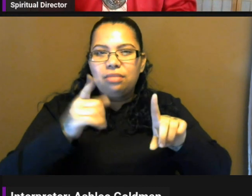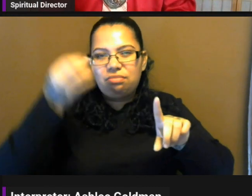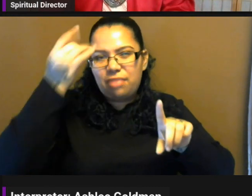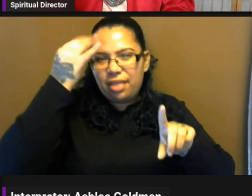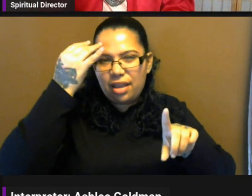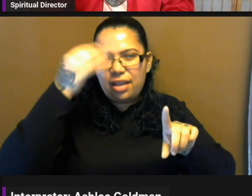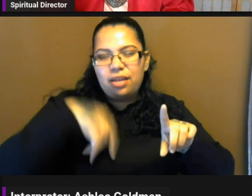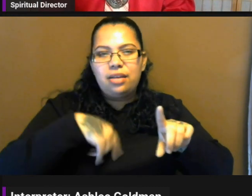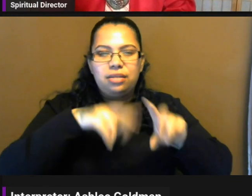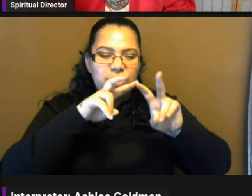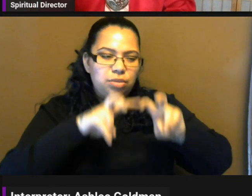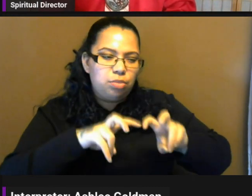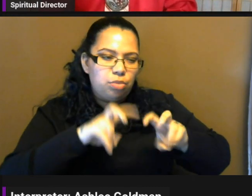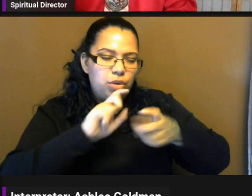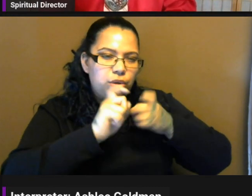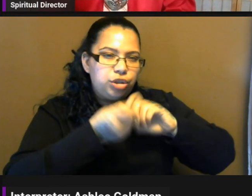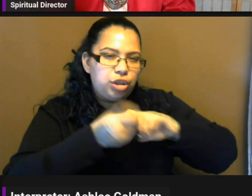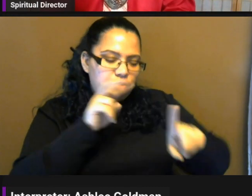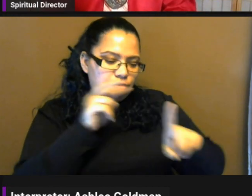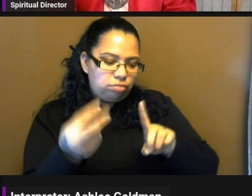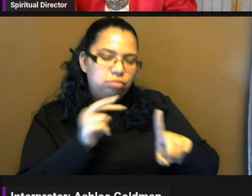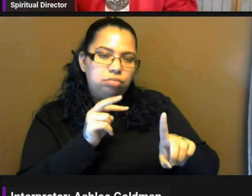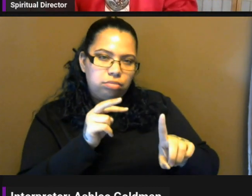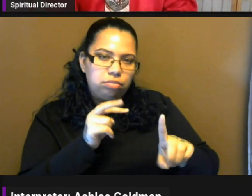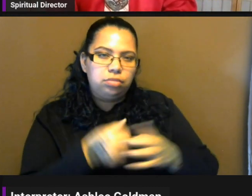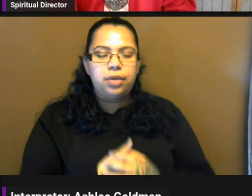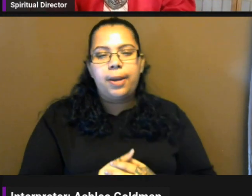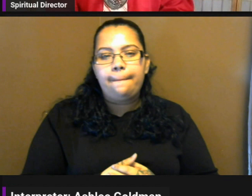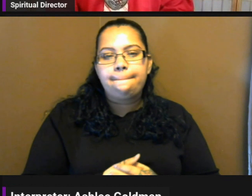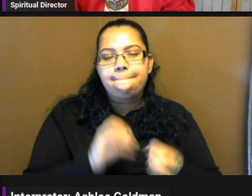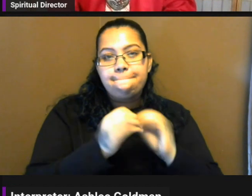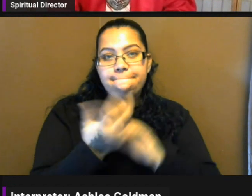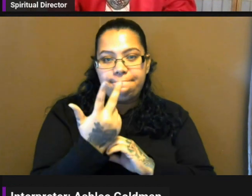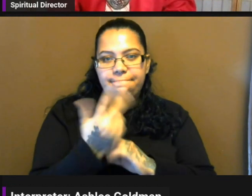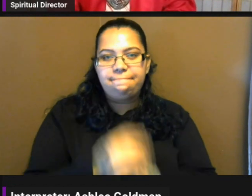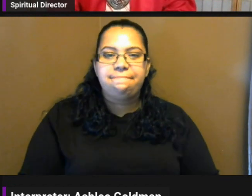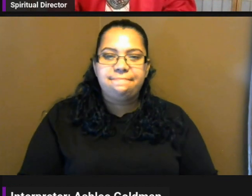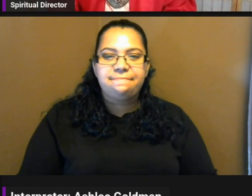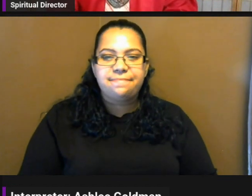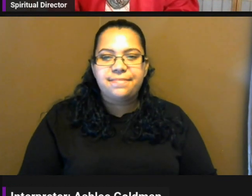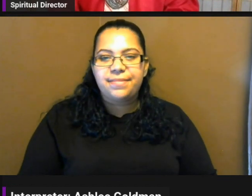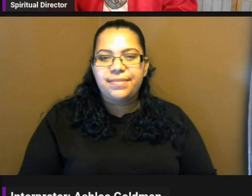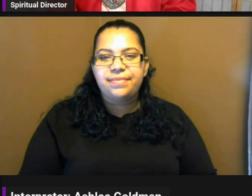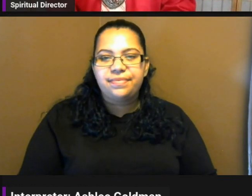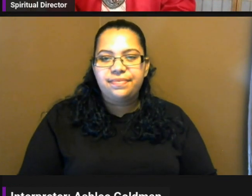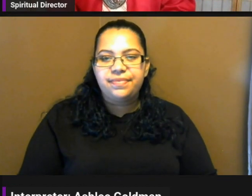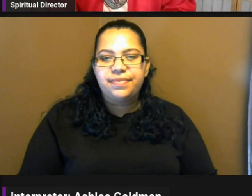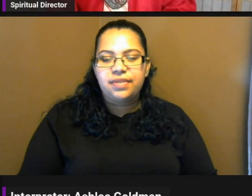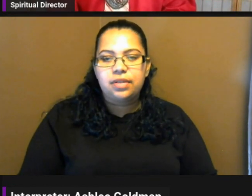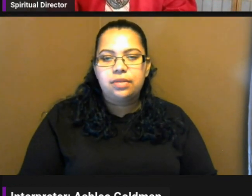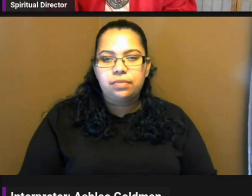explore a change of perspective? Number 3, what